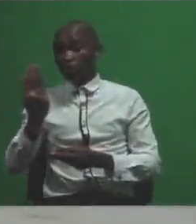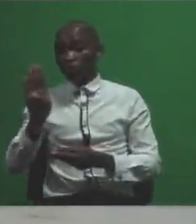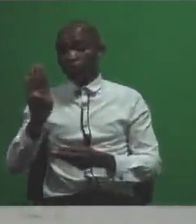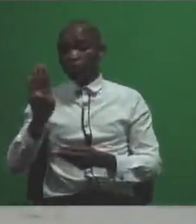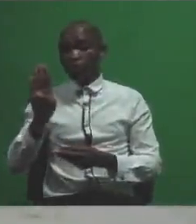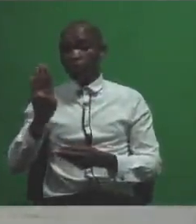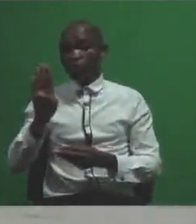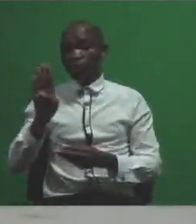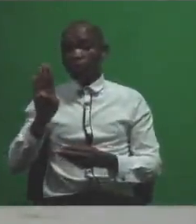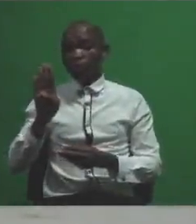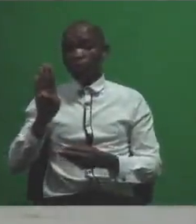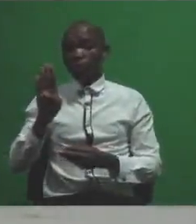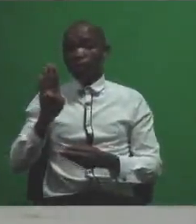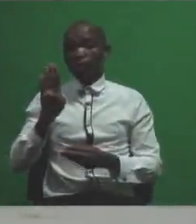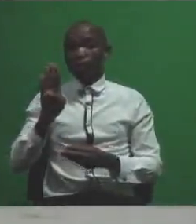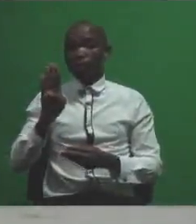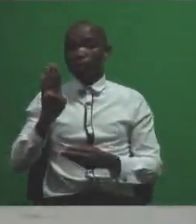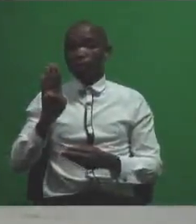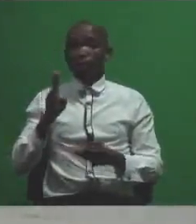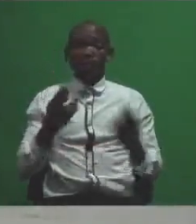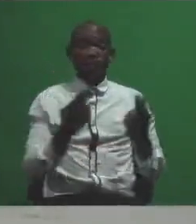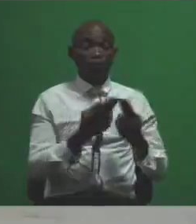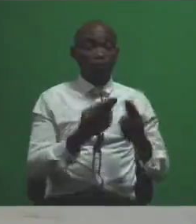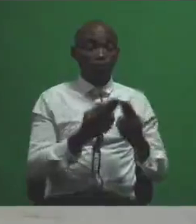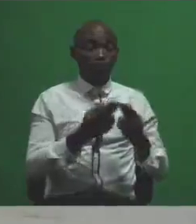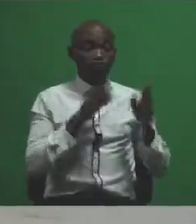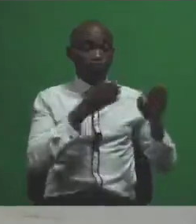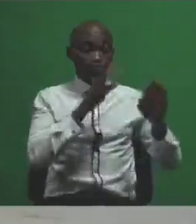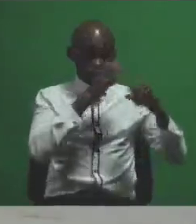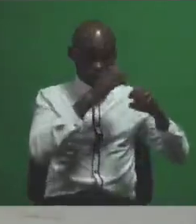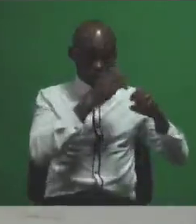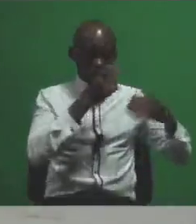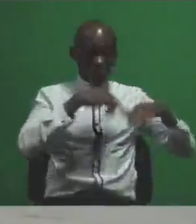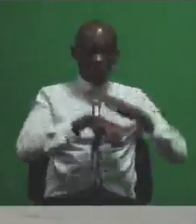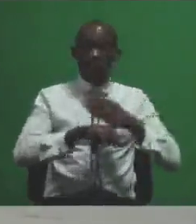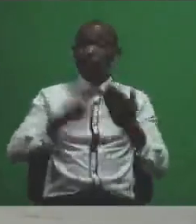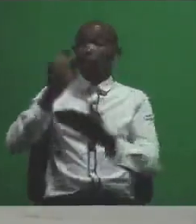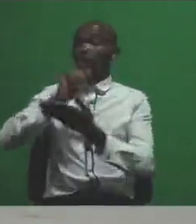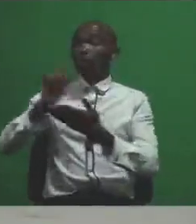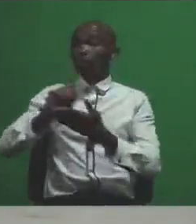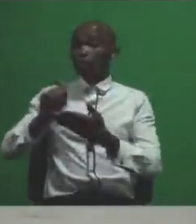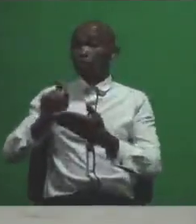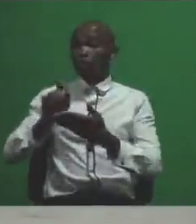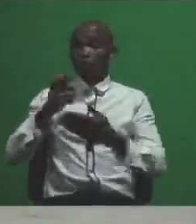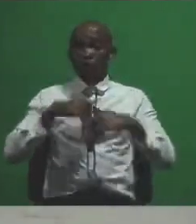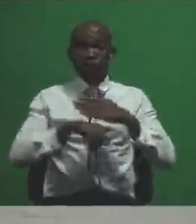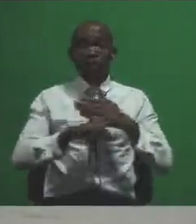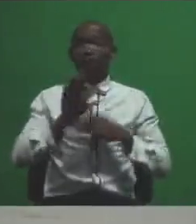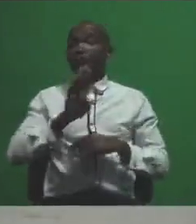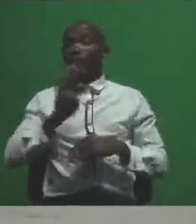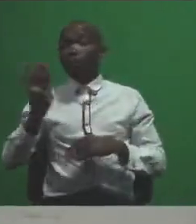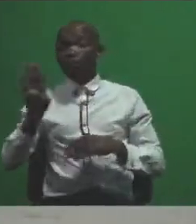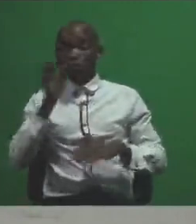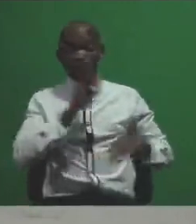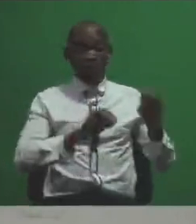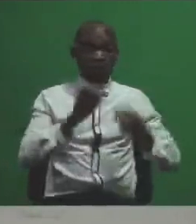So the laboratory also in school have to be biology